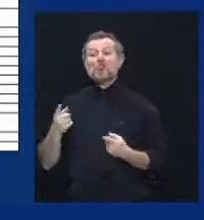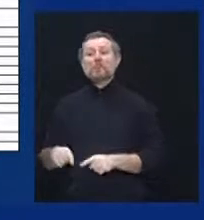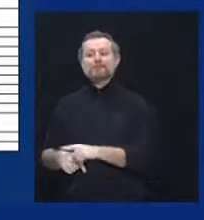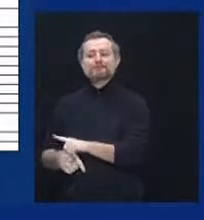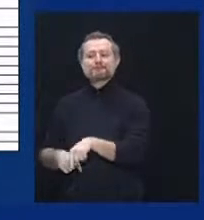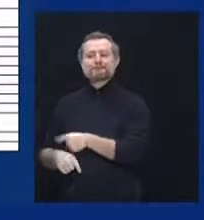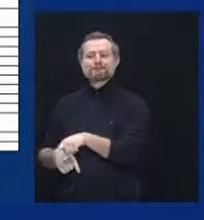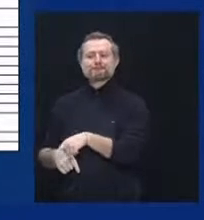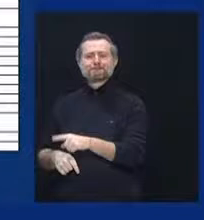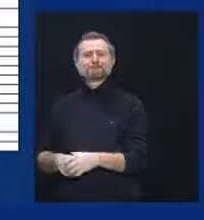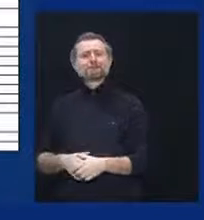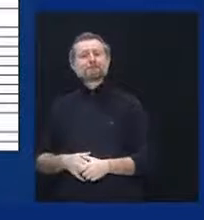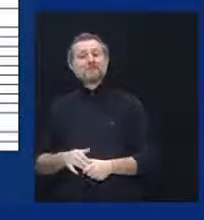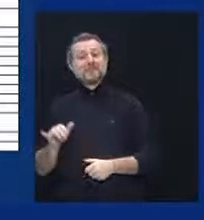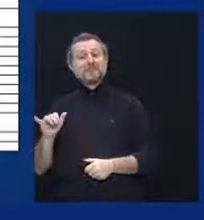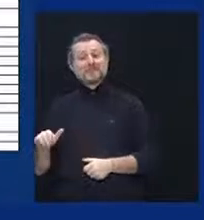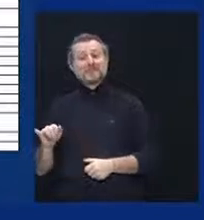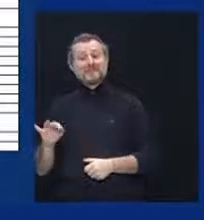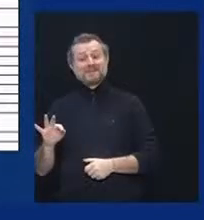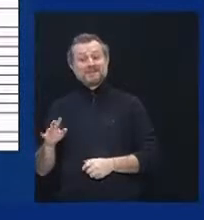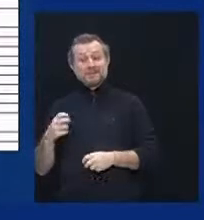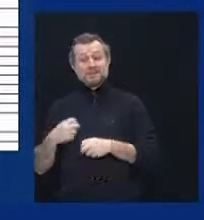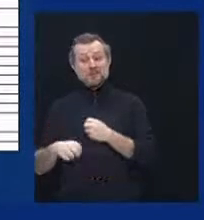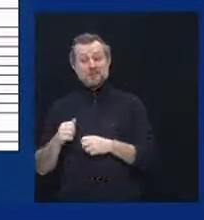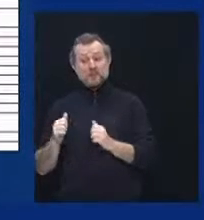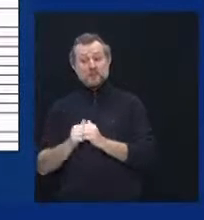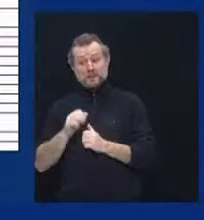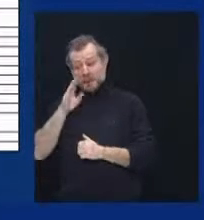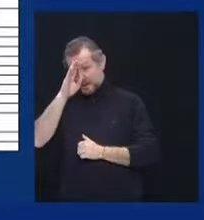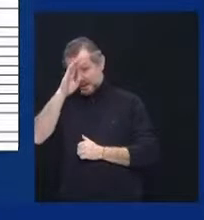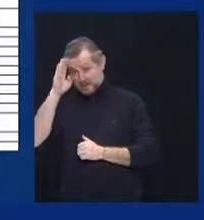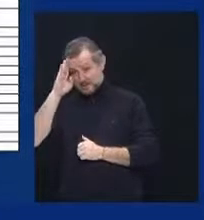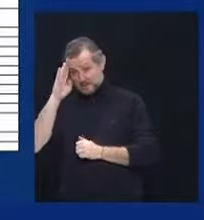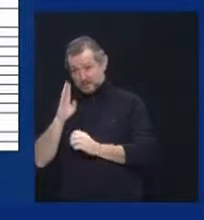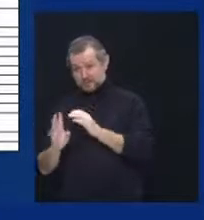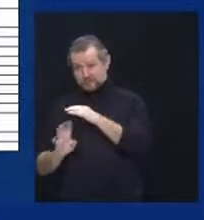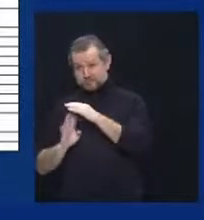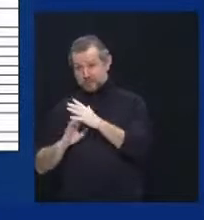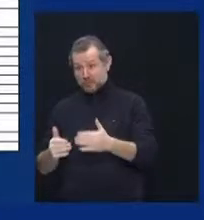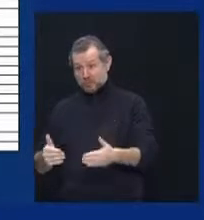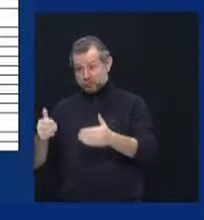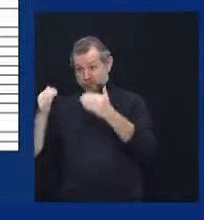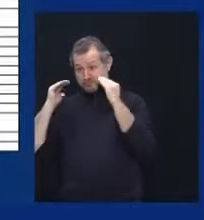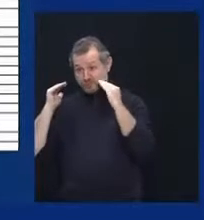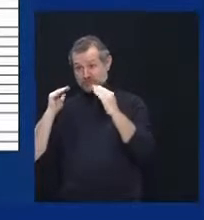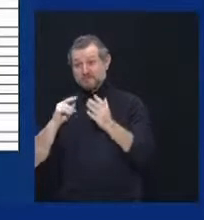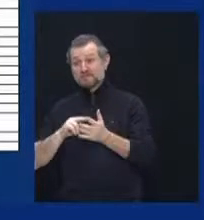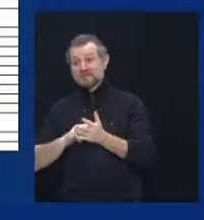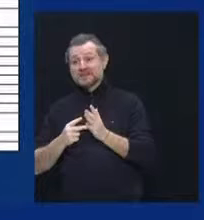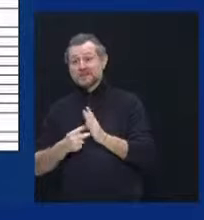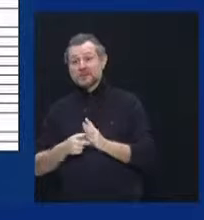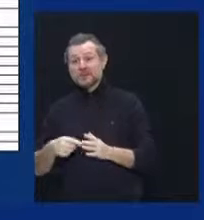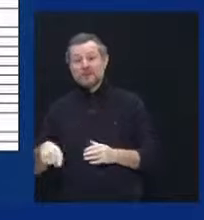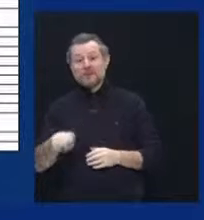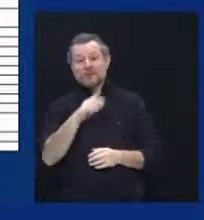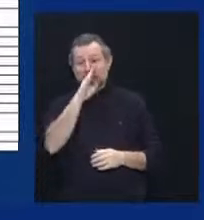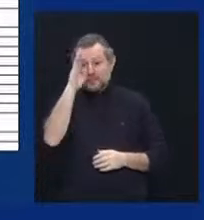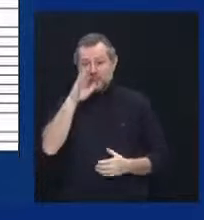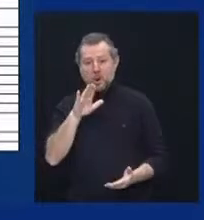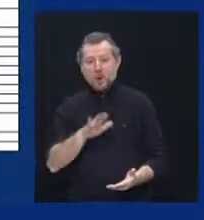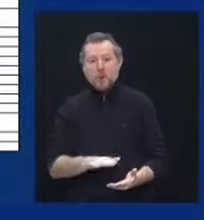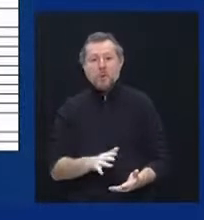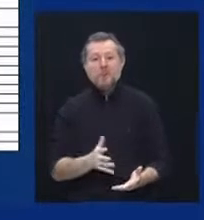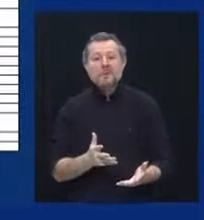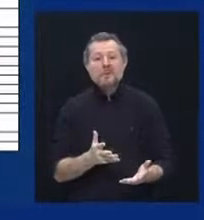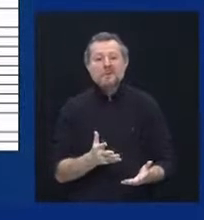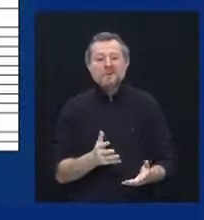If we get into trouble with hospital capacity, the hospitals that are on the bottom of this list